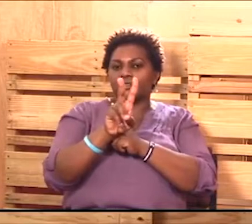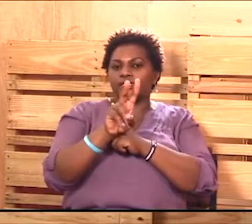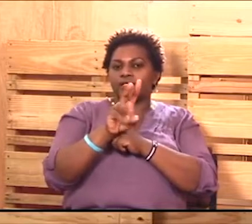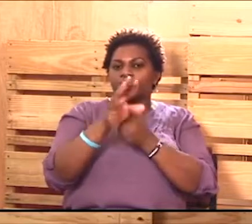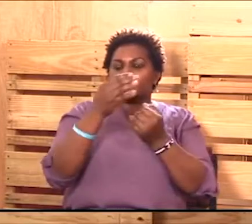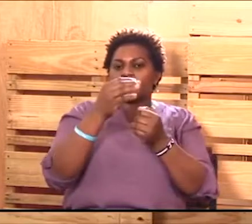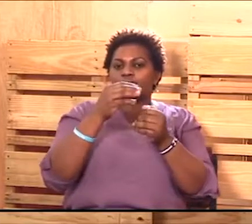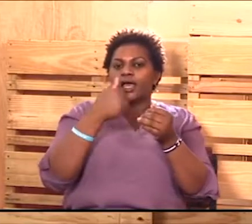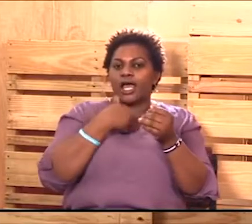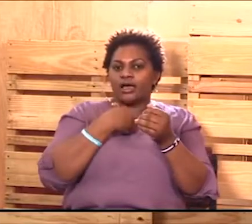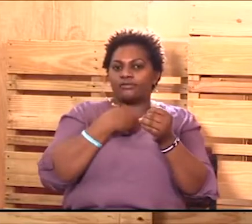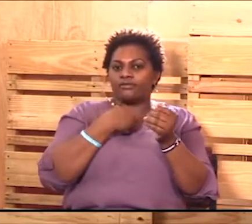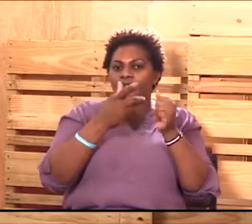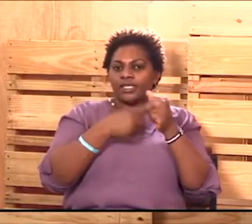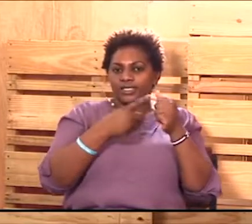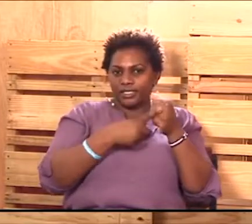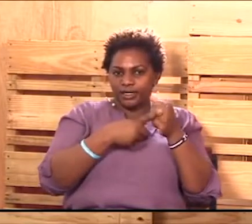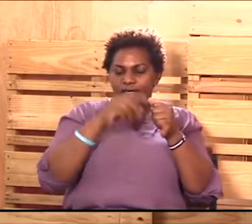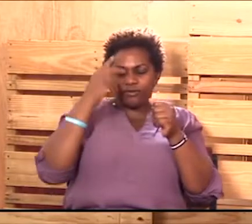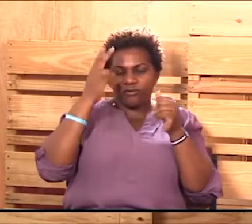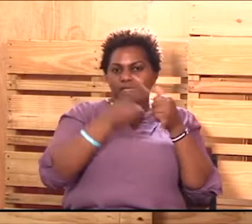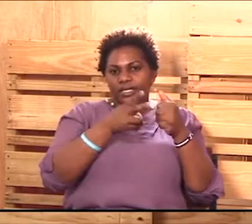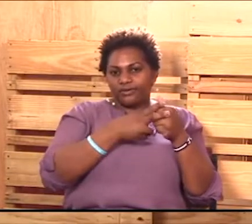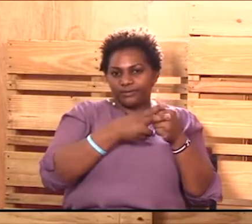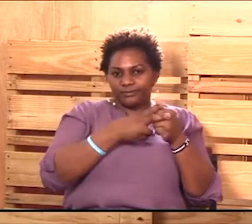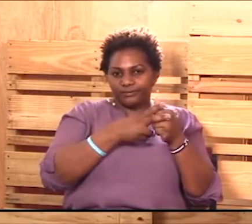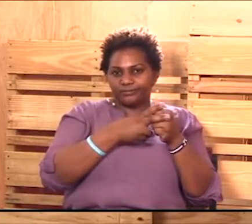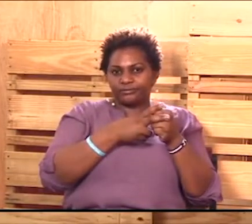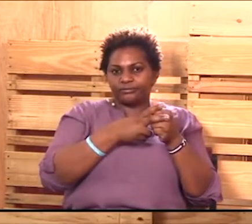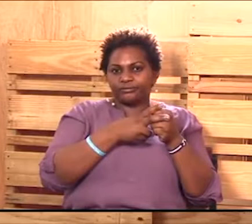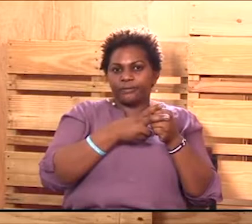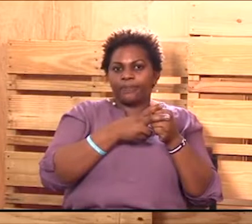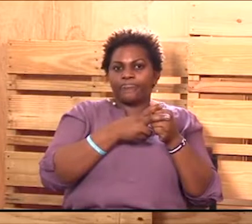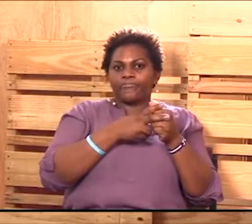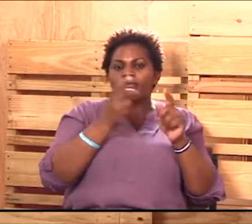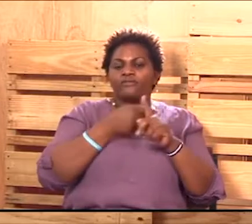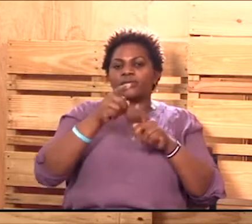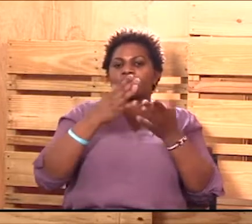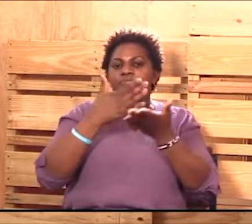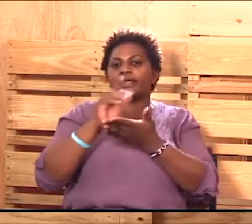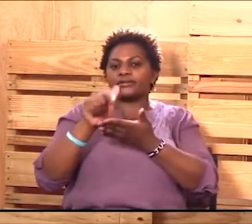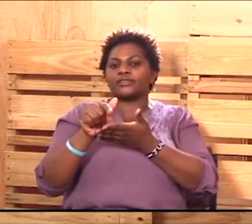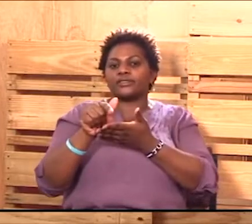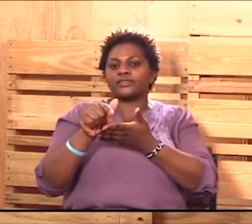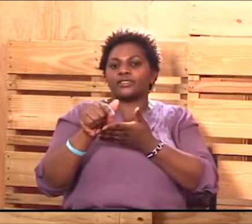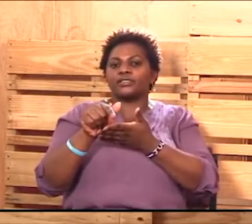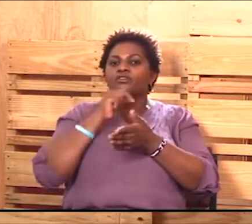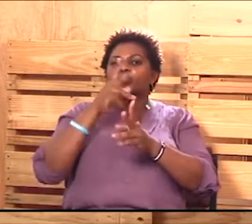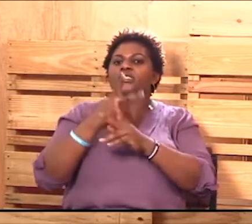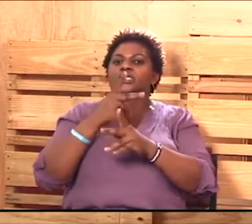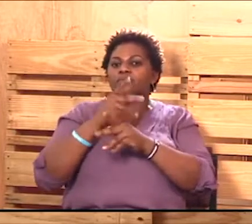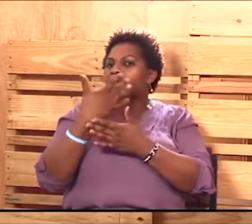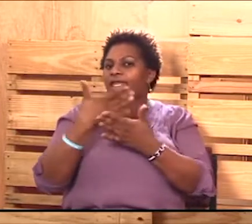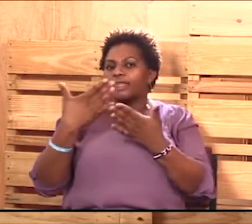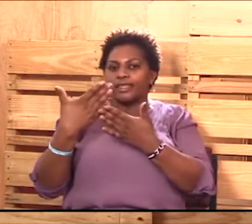portion so that you have for the sixth and for the seventh day. And so as you note from that part, is that they are not supposed to keep